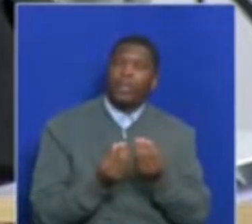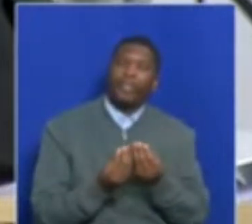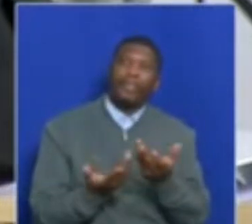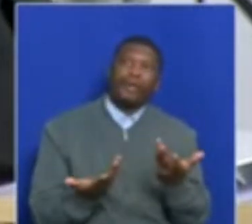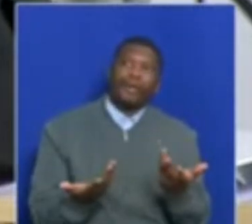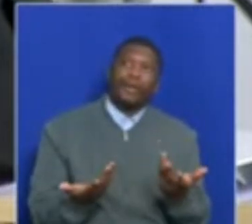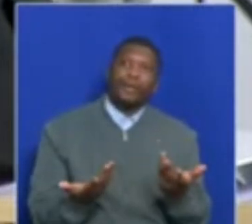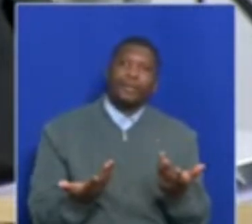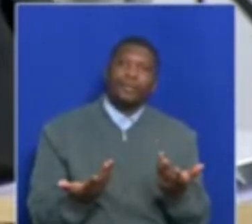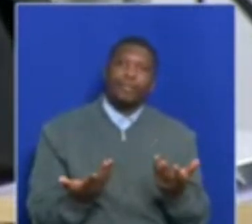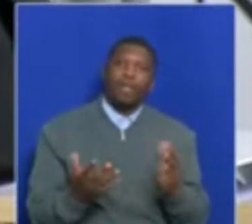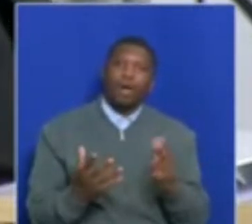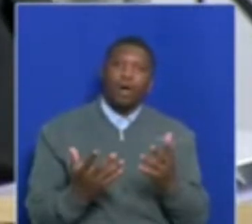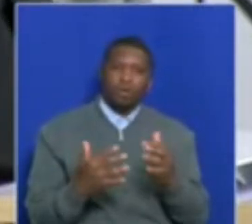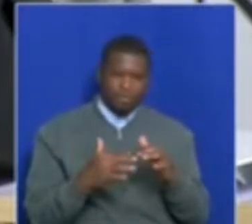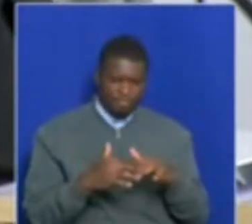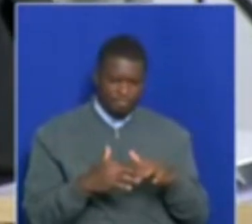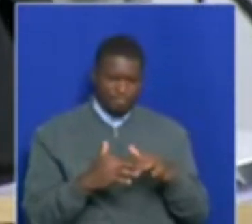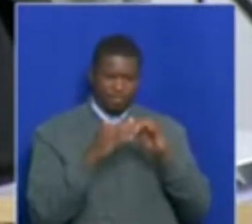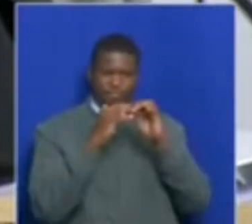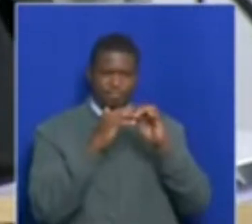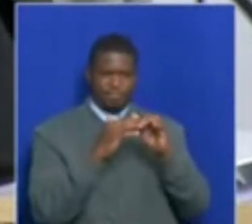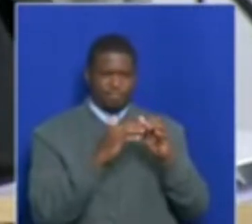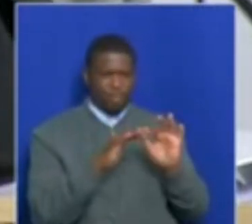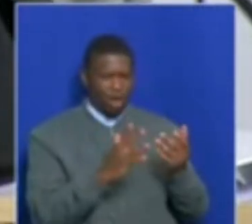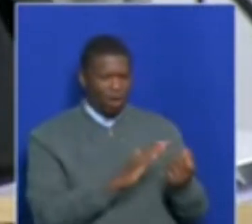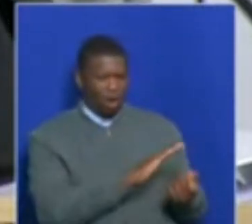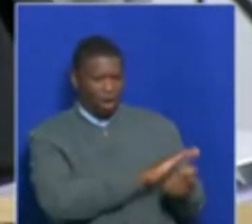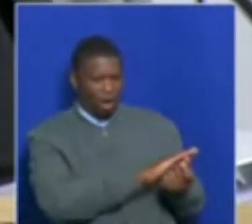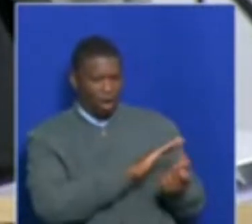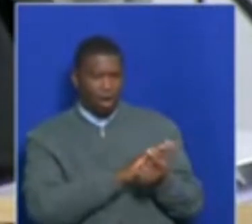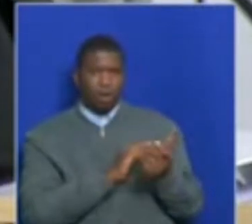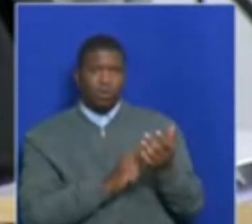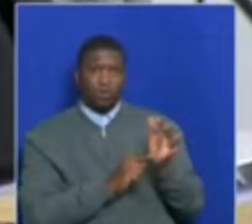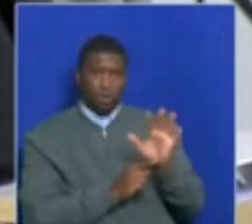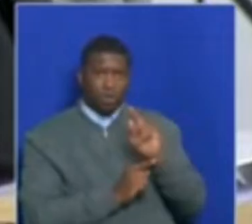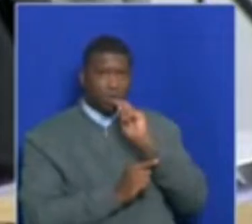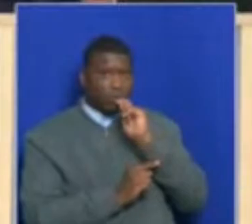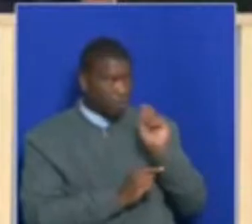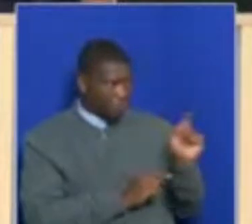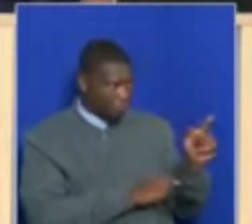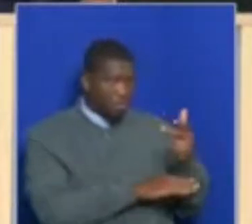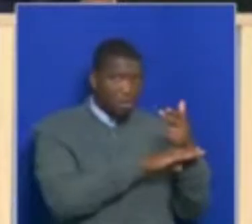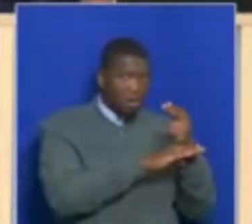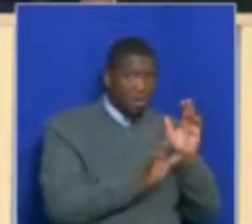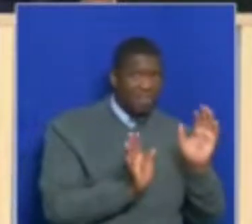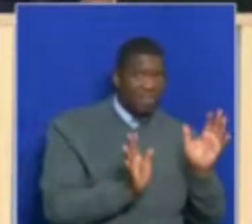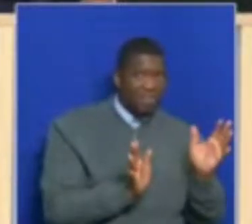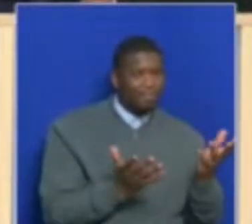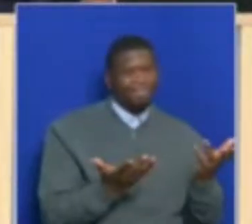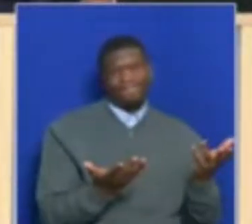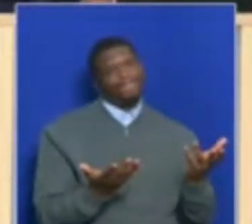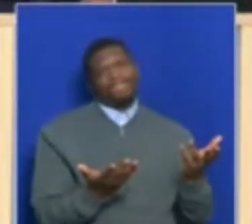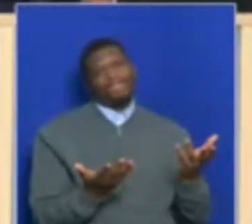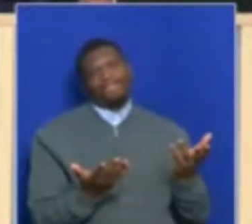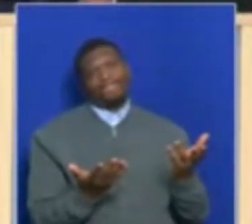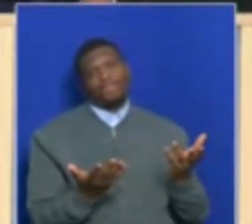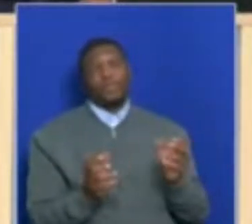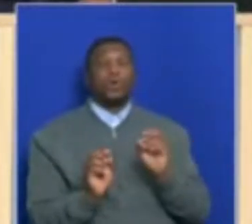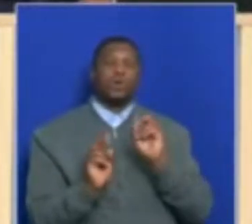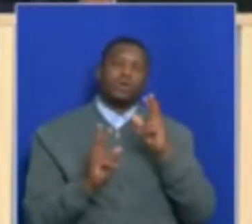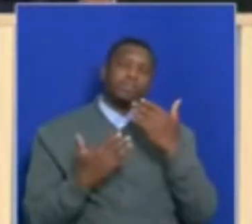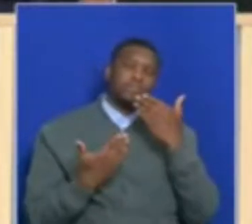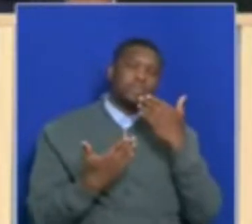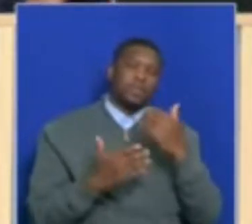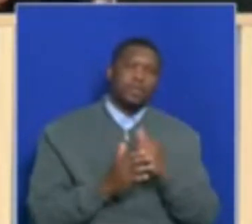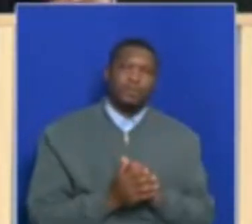reconstruction of the scene, we've proven that the deceased had not shot at the police. All right, thank you. Can I just follow